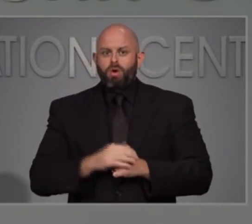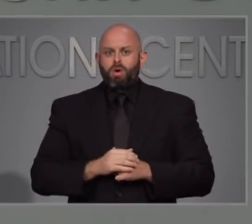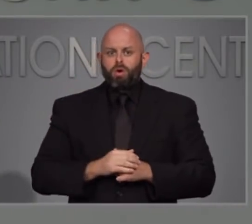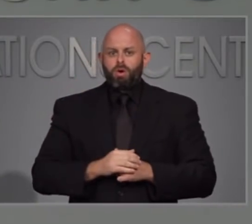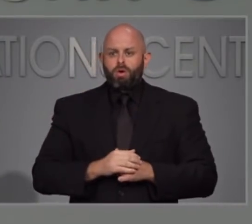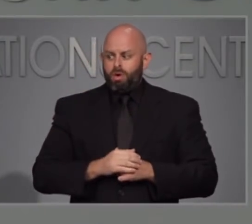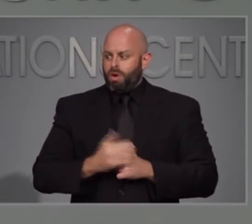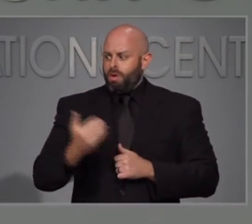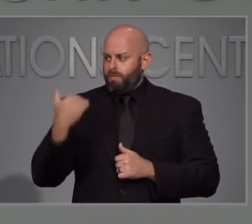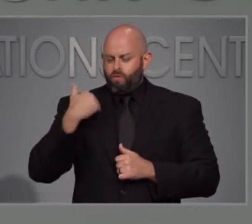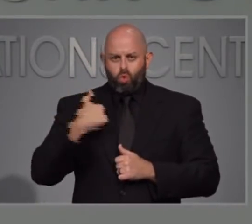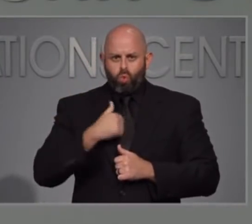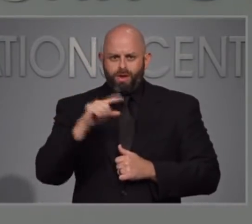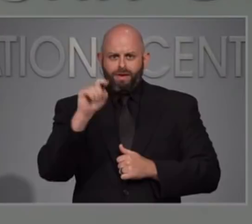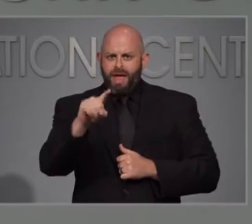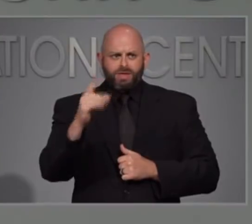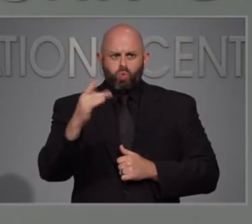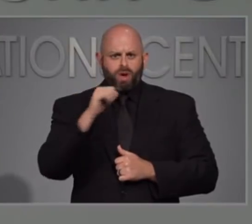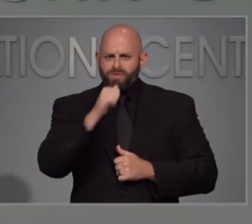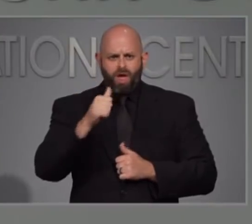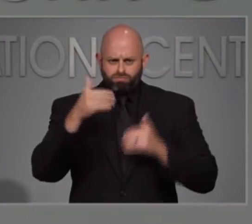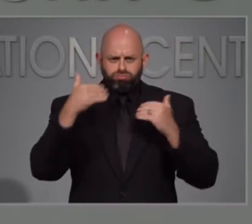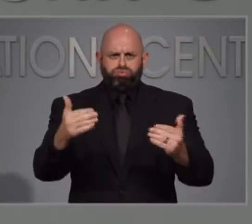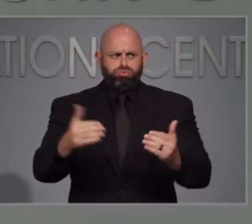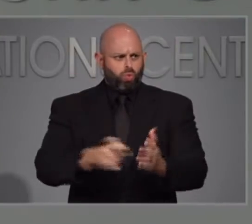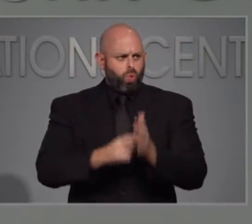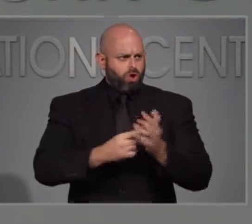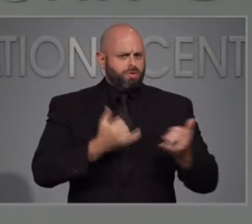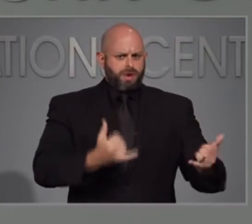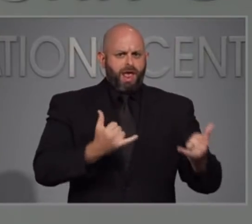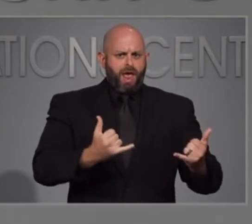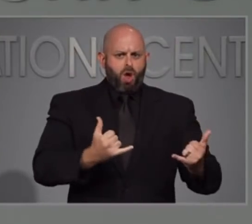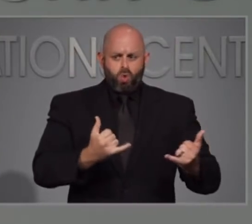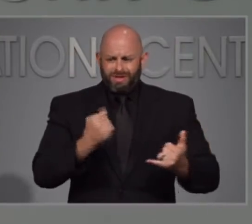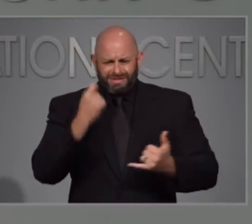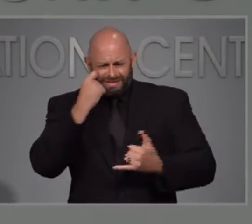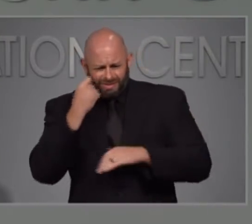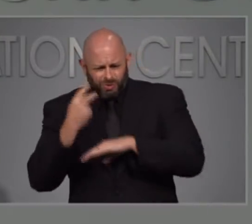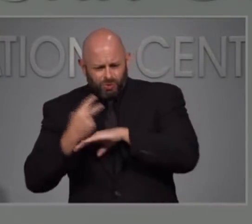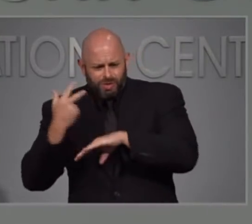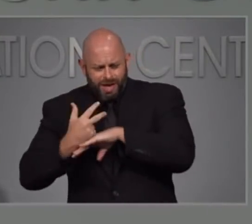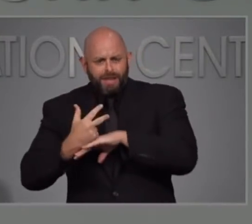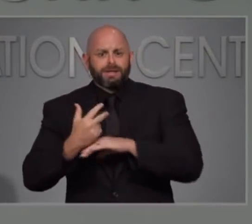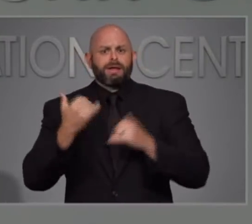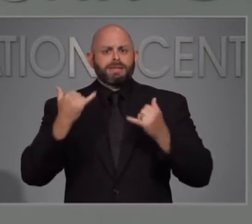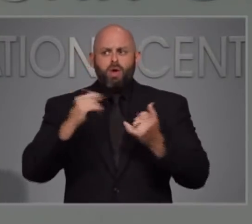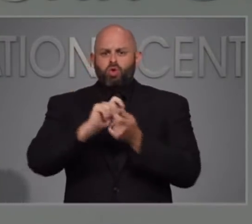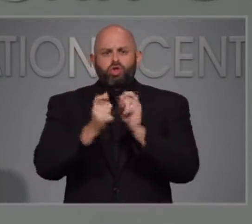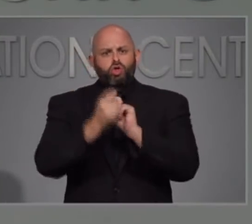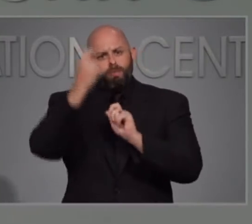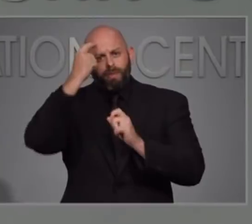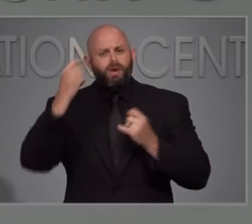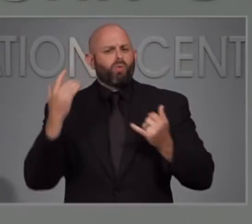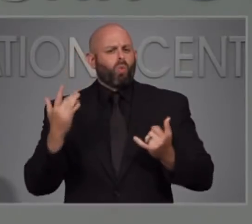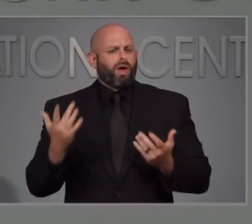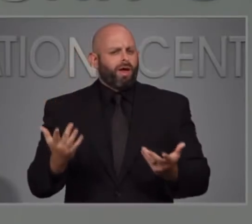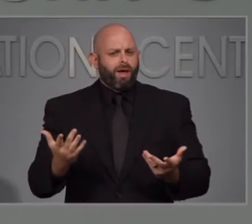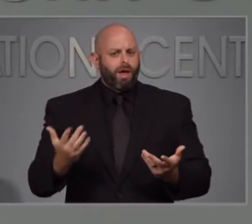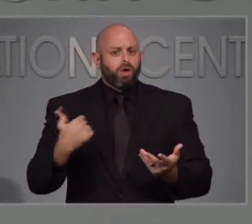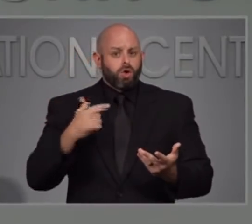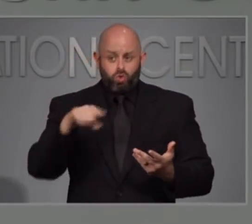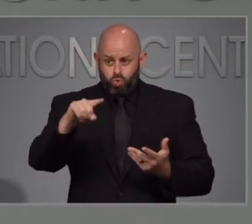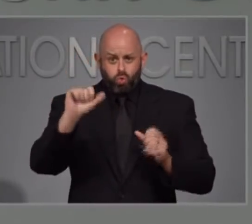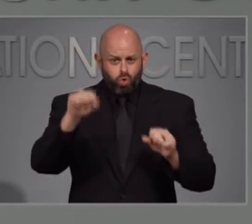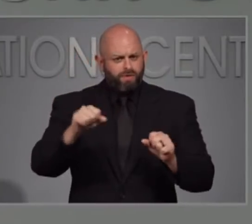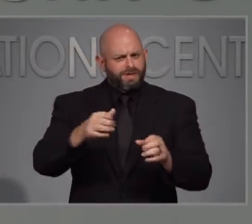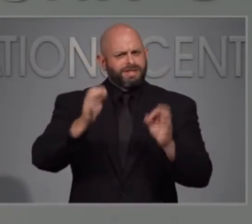coverings mandatory? What changed for you over the course of the last few days that made you change your mind? And could that not have spared